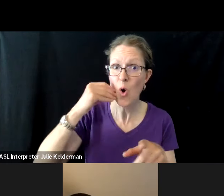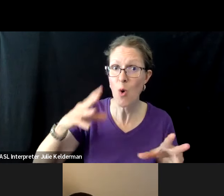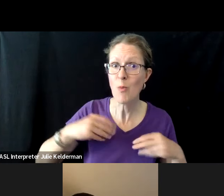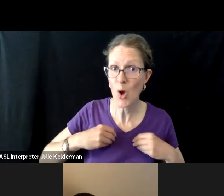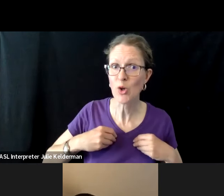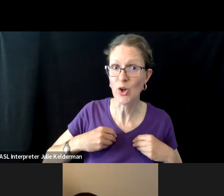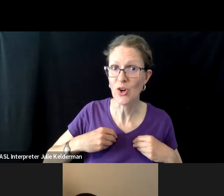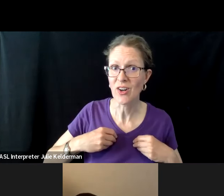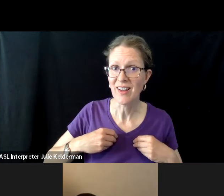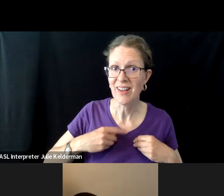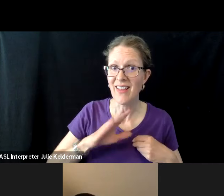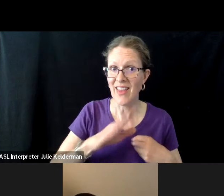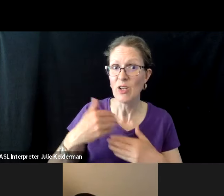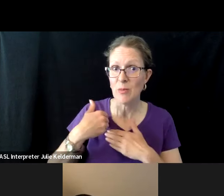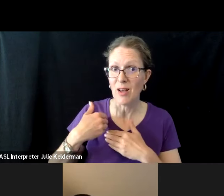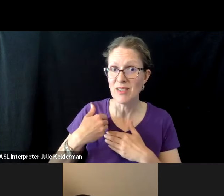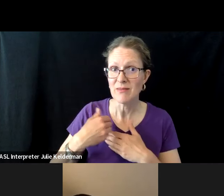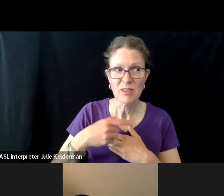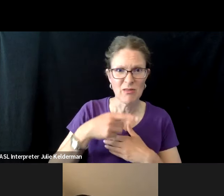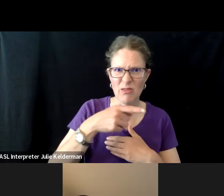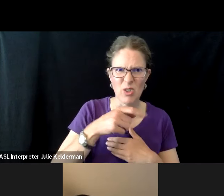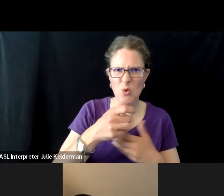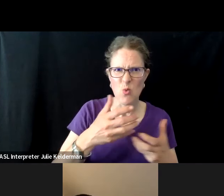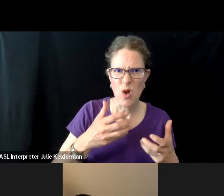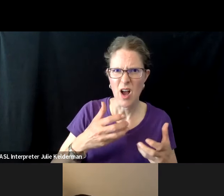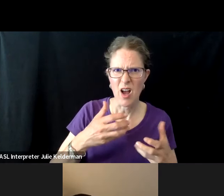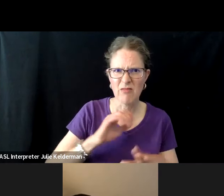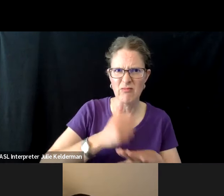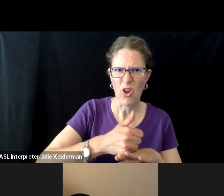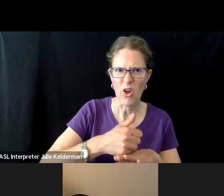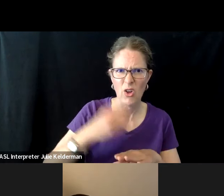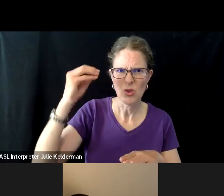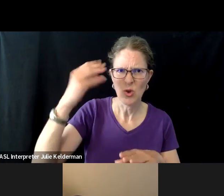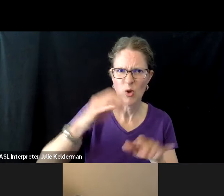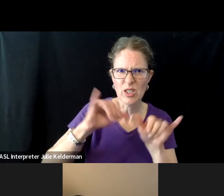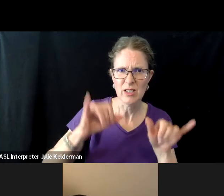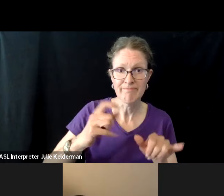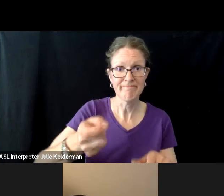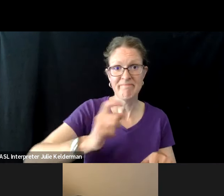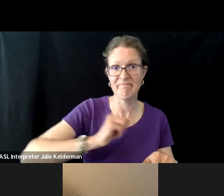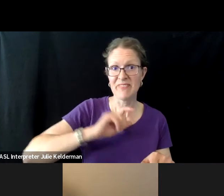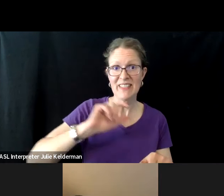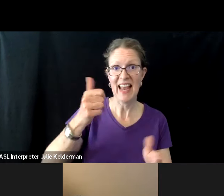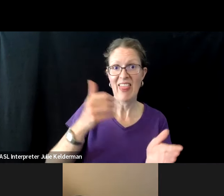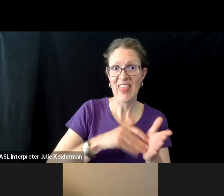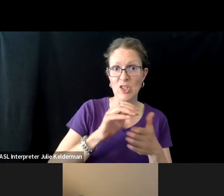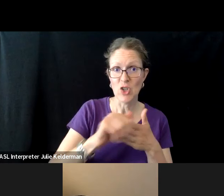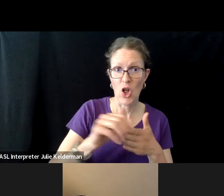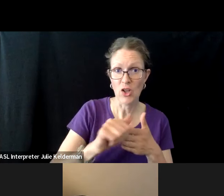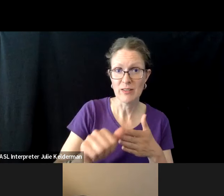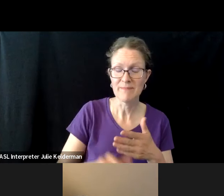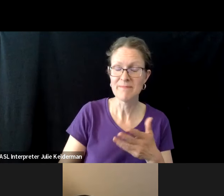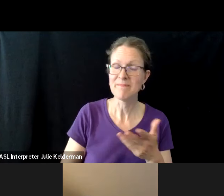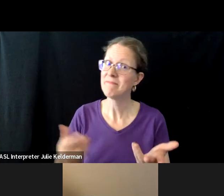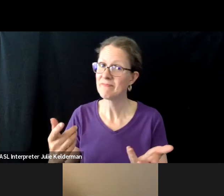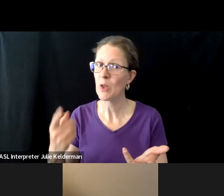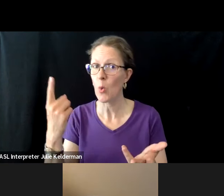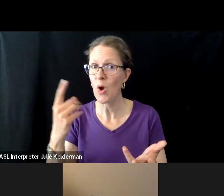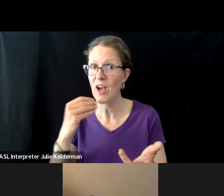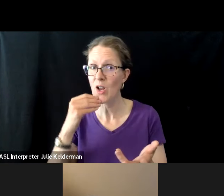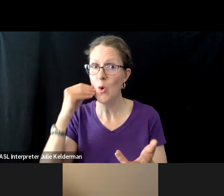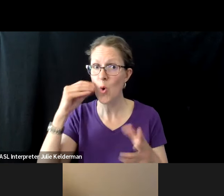if you want to install a solar system, you need to give us $10,000. So you as one homeowner have to pay to upgrade a transformer under